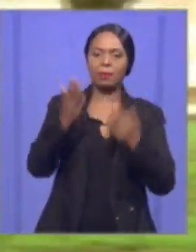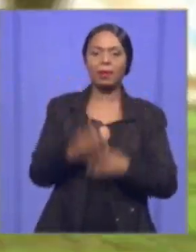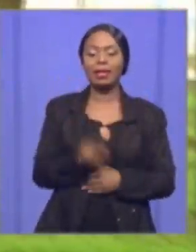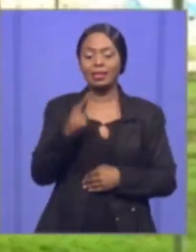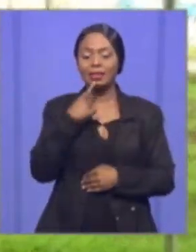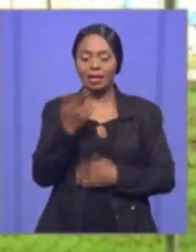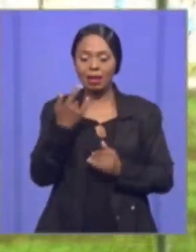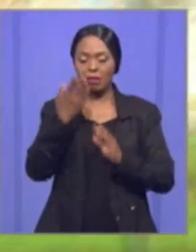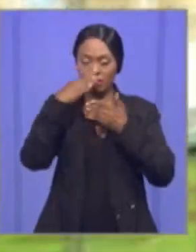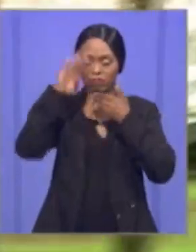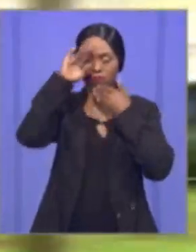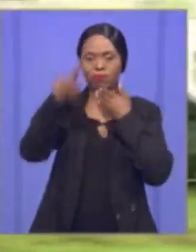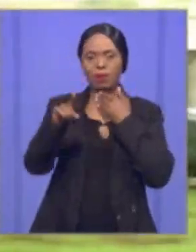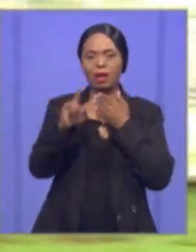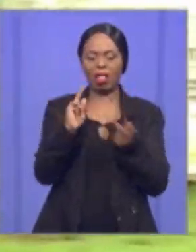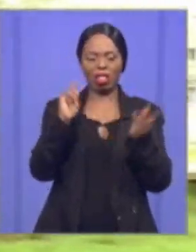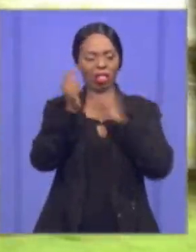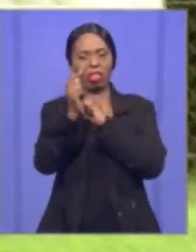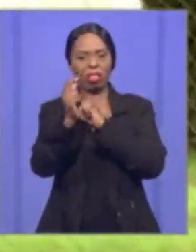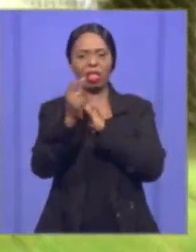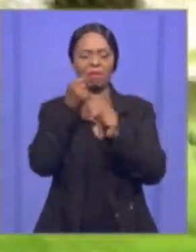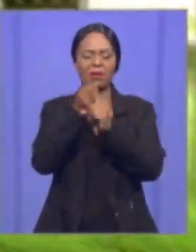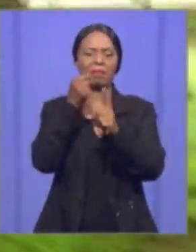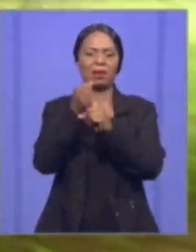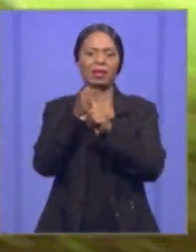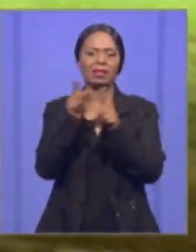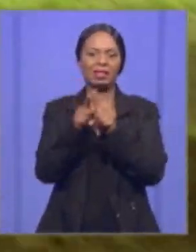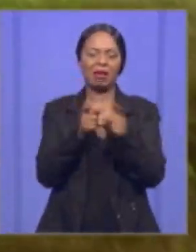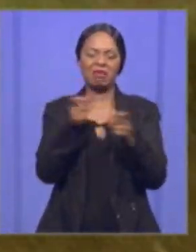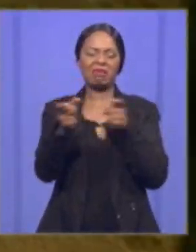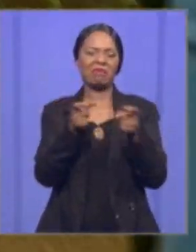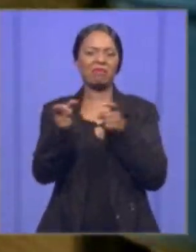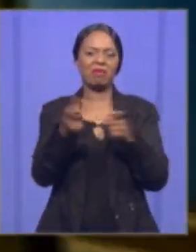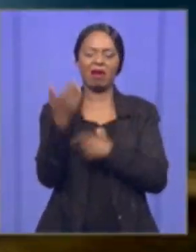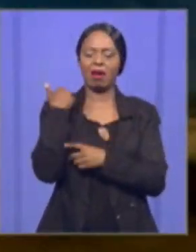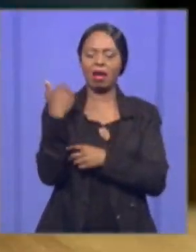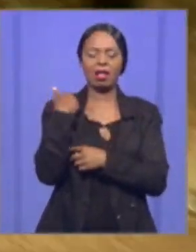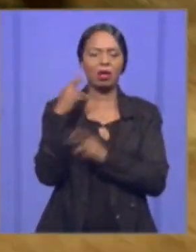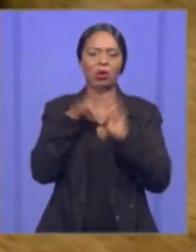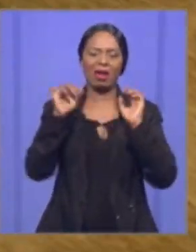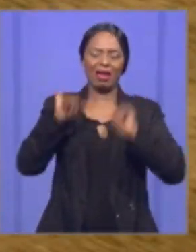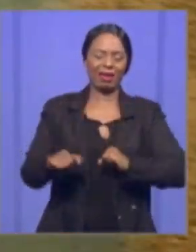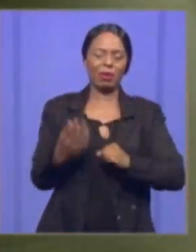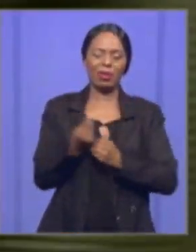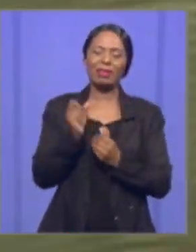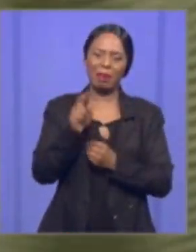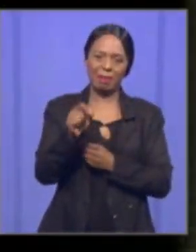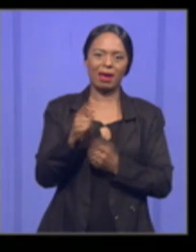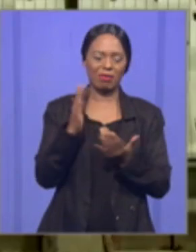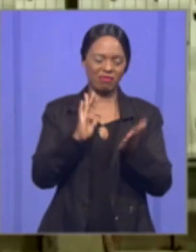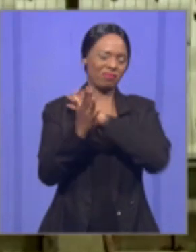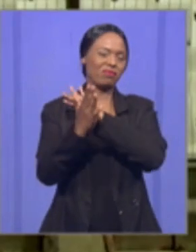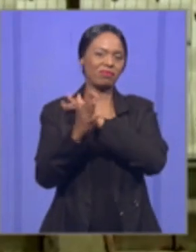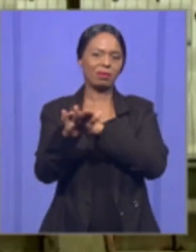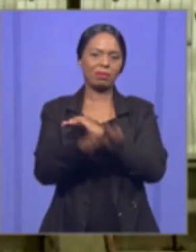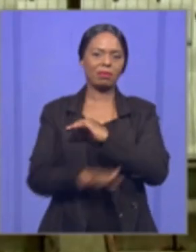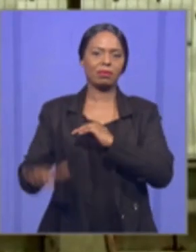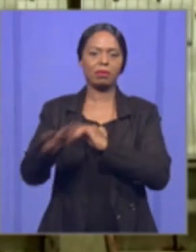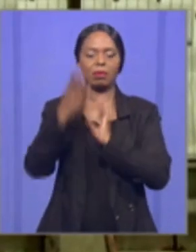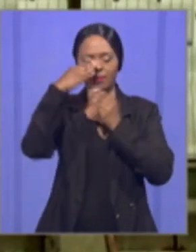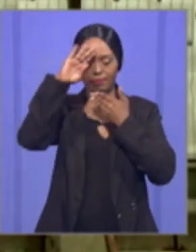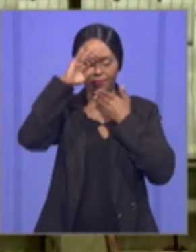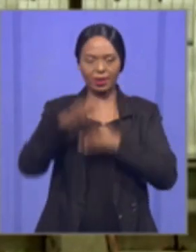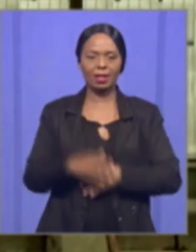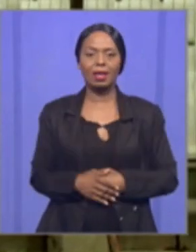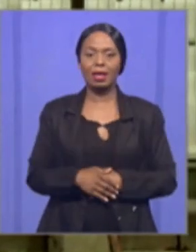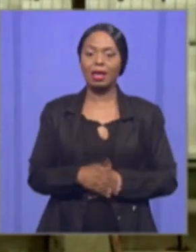ka ntlha ya gore ba ne ba sa itumelele tsamaiso le seemo sa naga ya Bophutatswana ka nako eo. Go tloga ko tshimologong ga re tla re gola, we